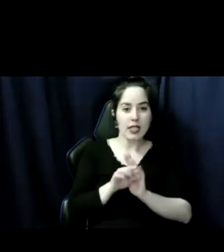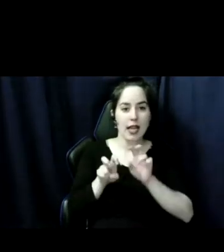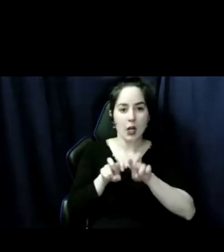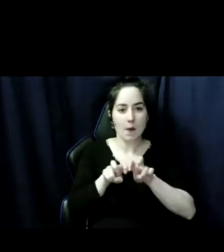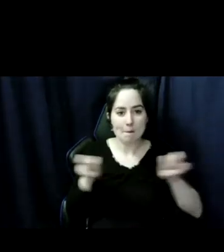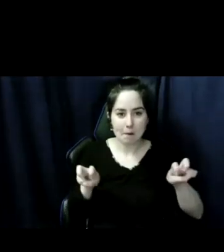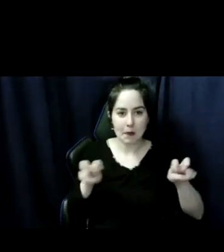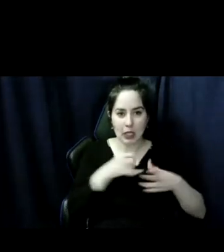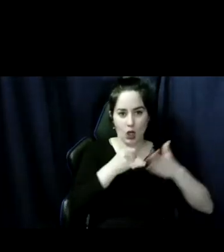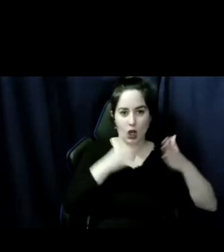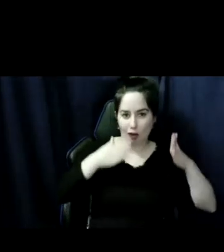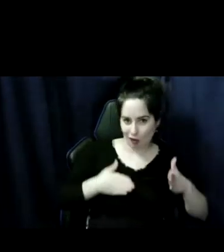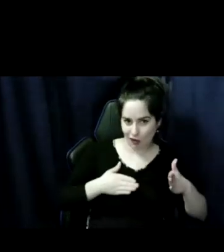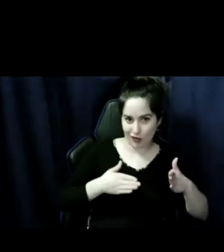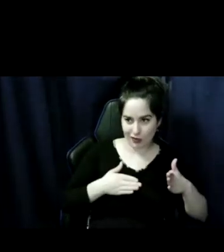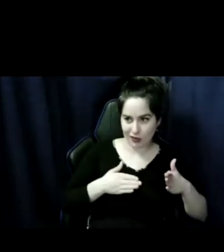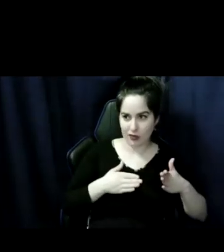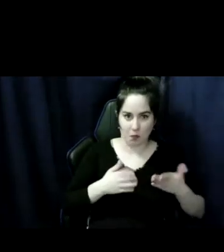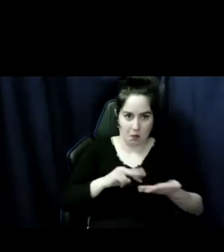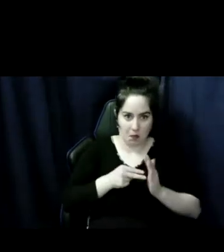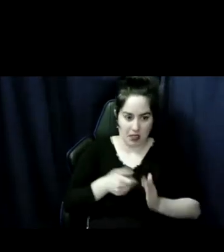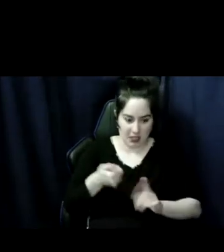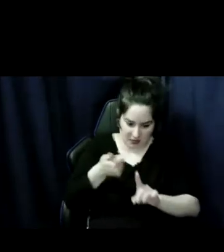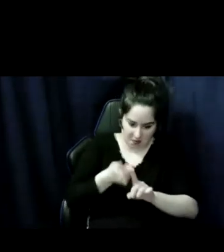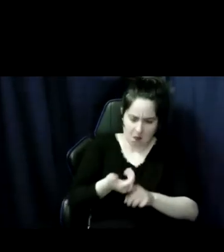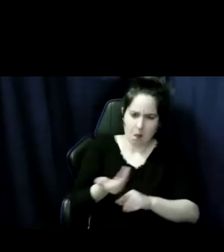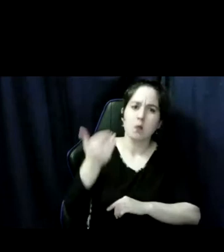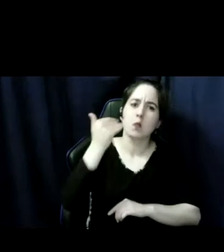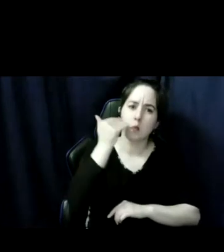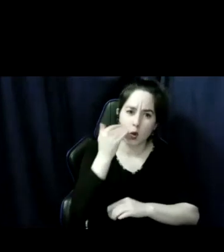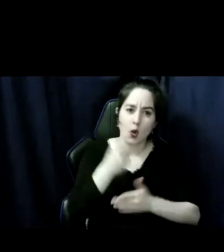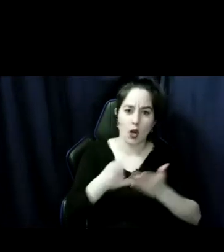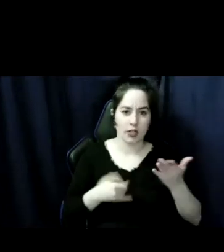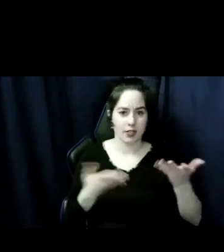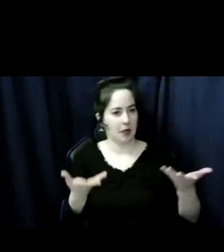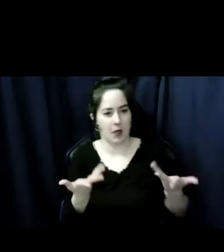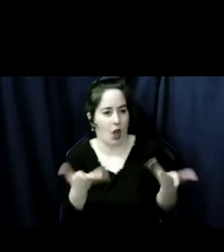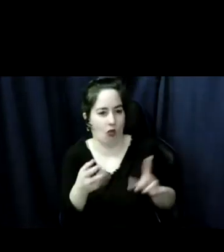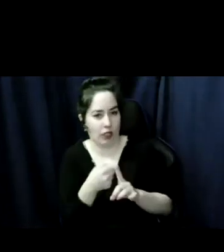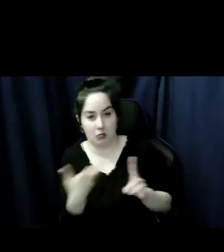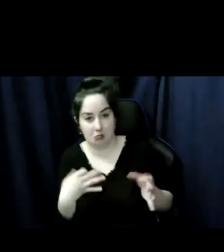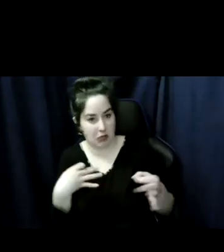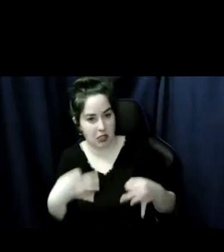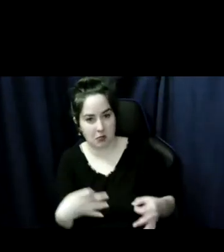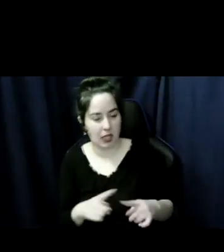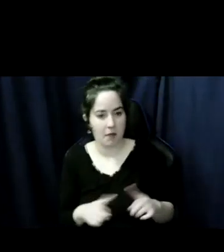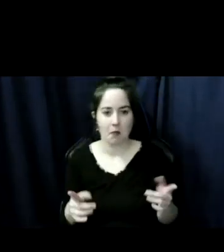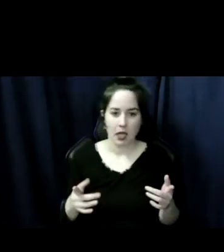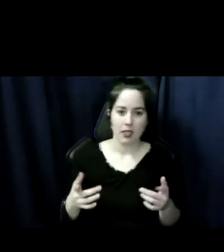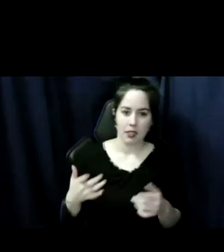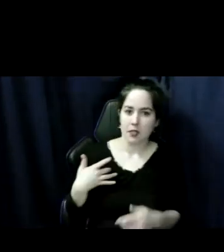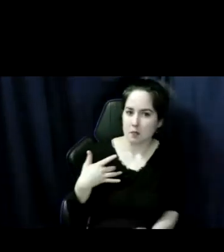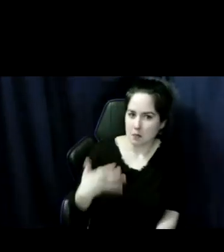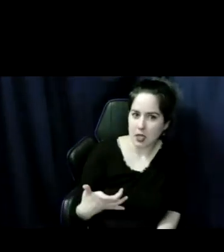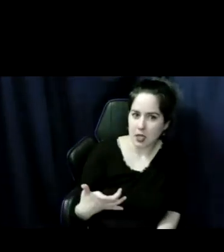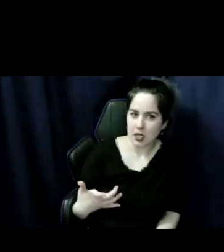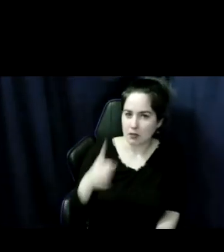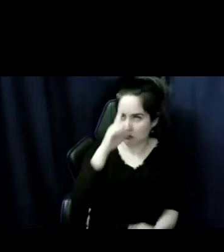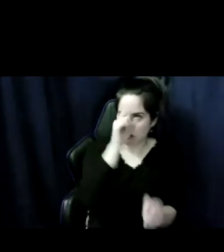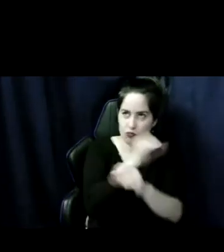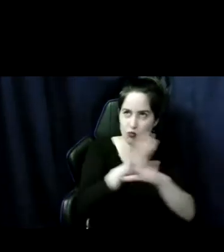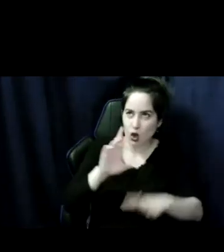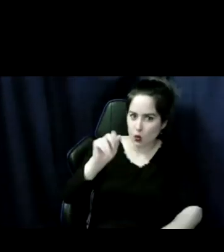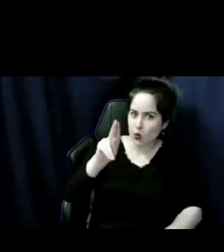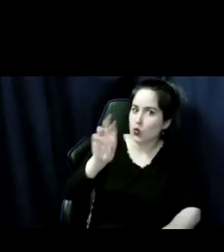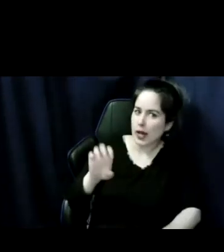artists as well, who actually know already. I don't know if this grant is the same thing. So usually they probably have in mind usually what is a rate that